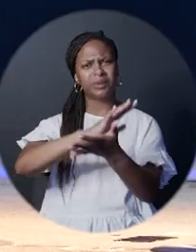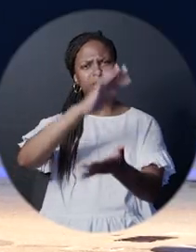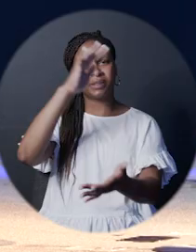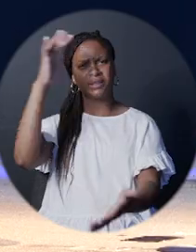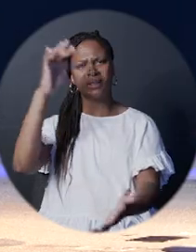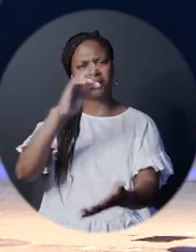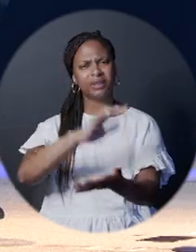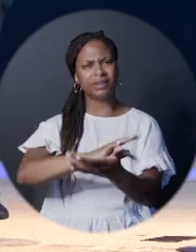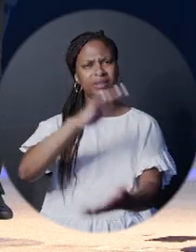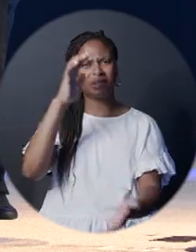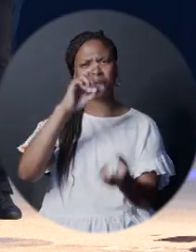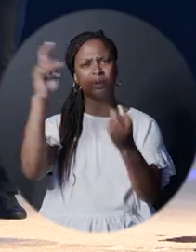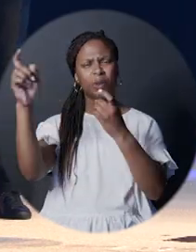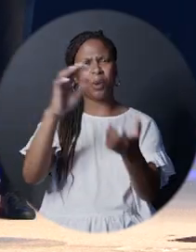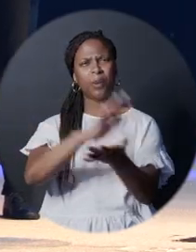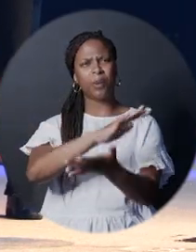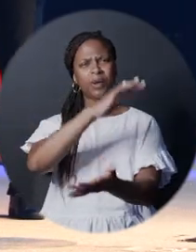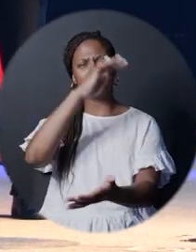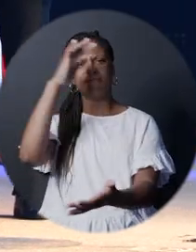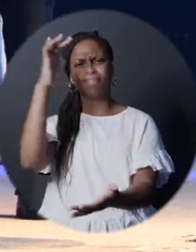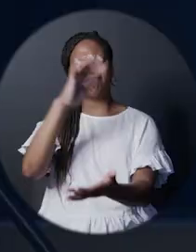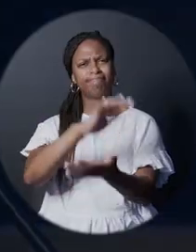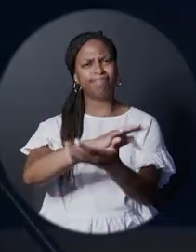Hallelujah. Hallelujah.